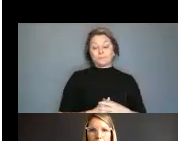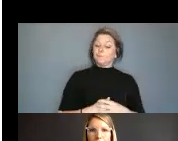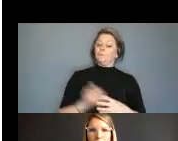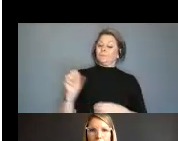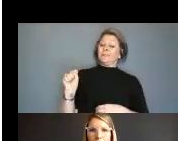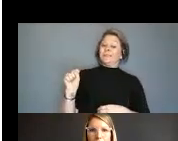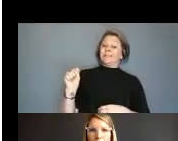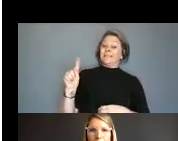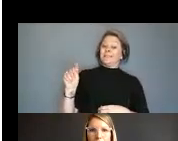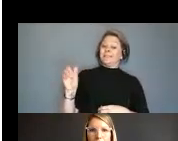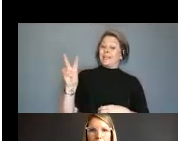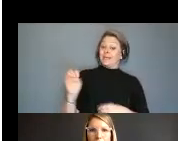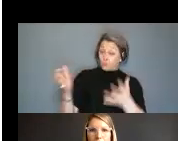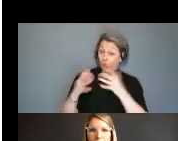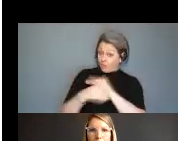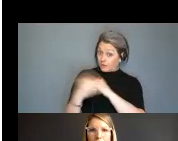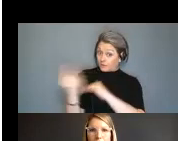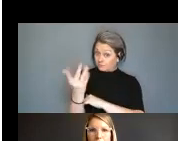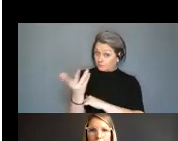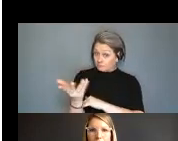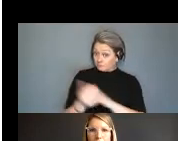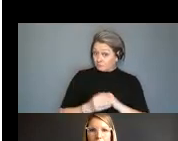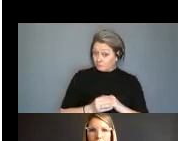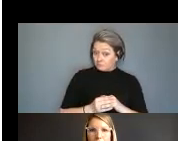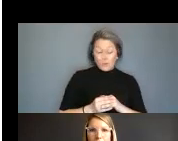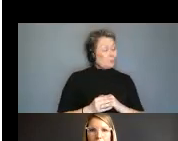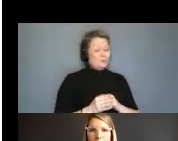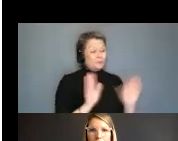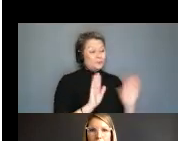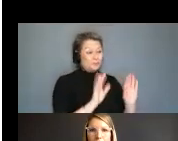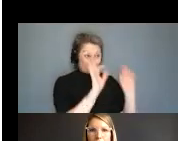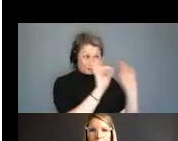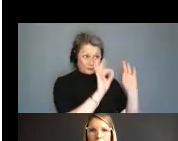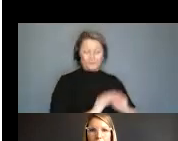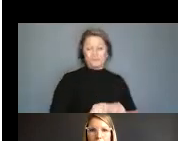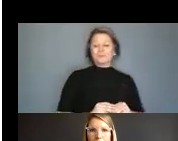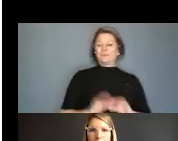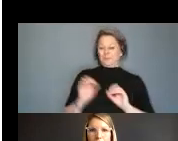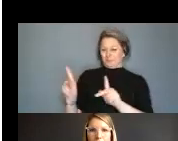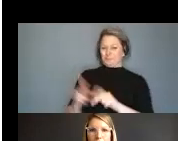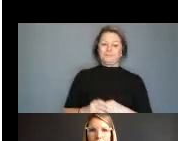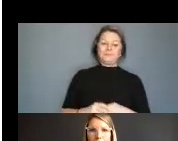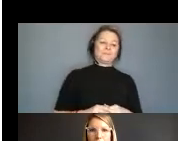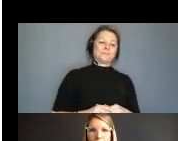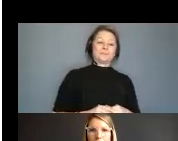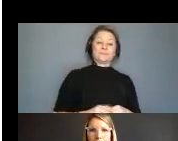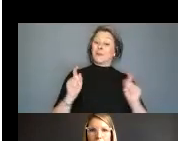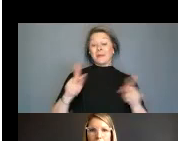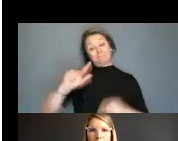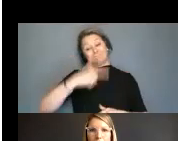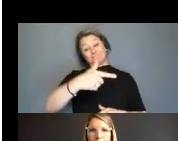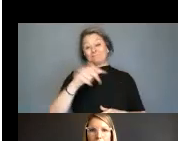to add to that one before I pass it back to you? No, that's great, Henry. Yeah. Okay. All right, back to you.